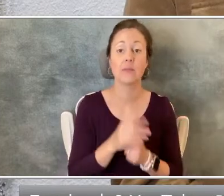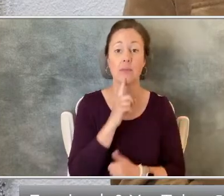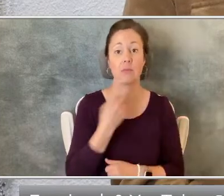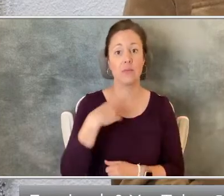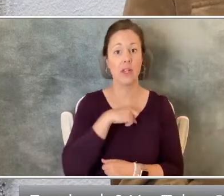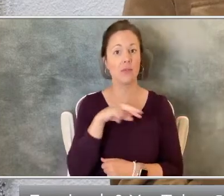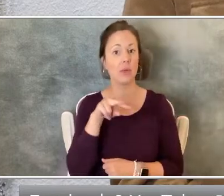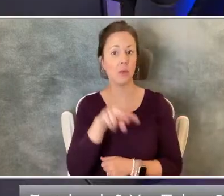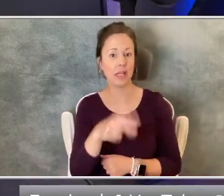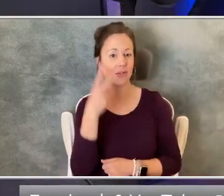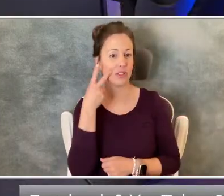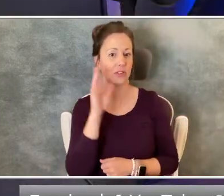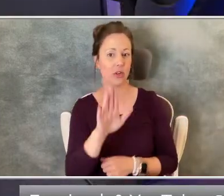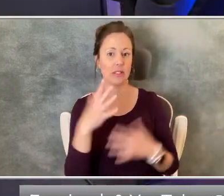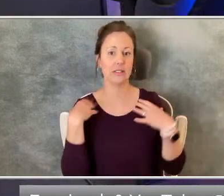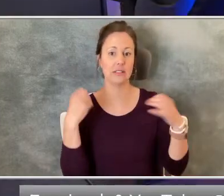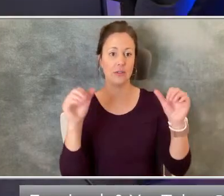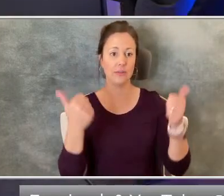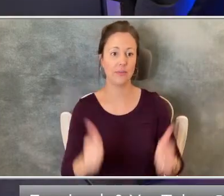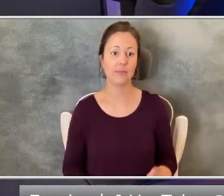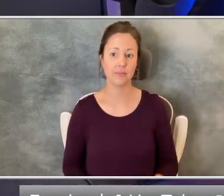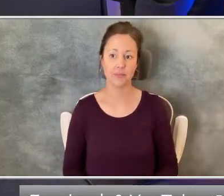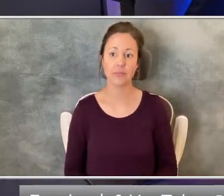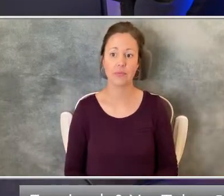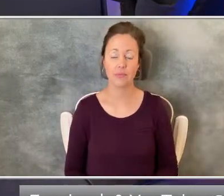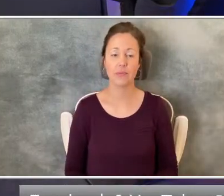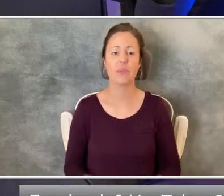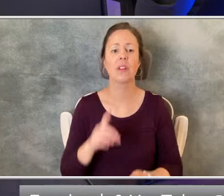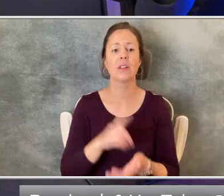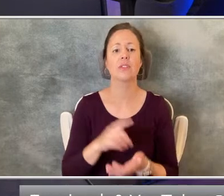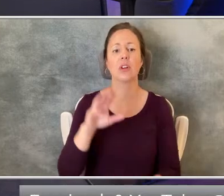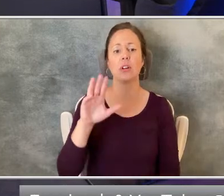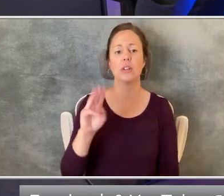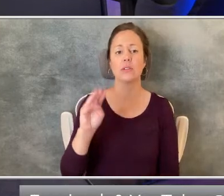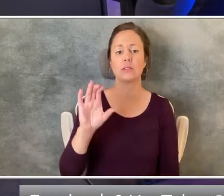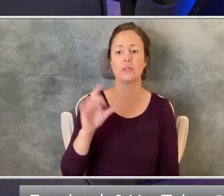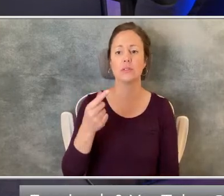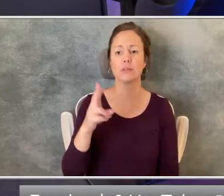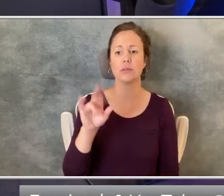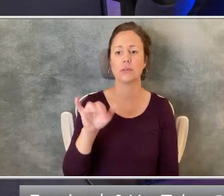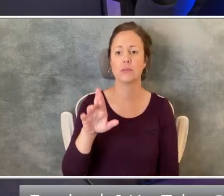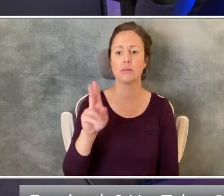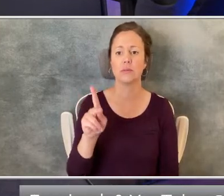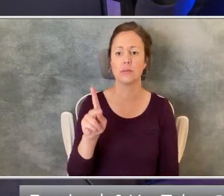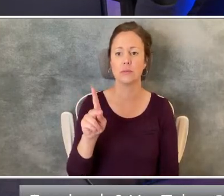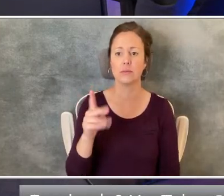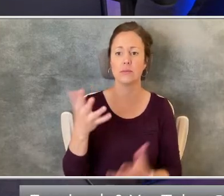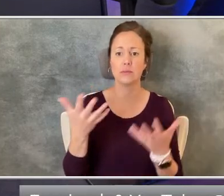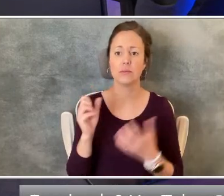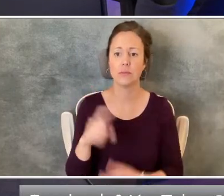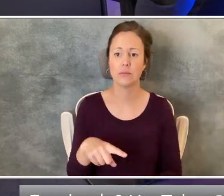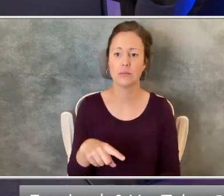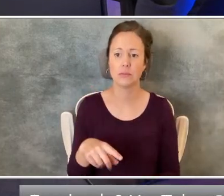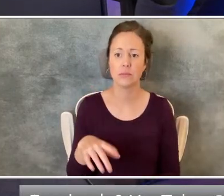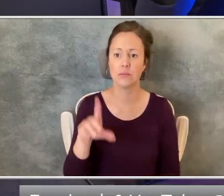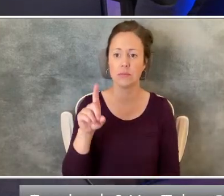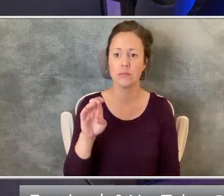decline. Dr. McGurk, I want to ask you, you're not Gene's oncologist. Go on, Debbie, what were you